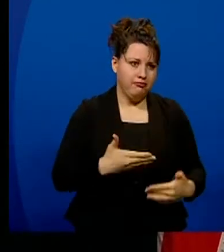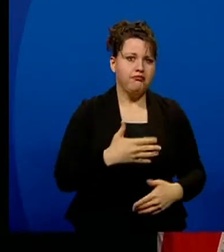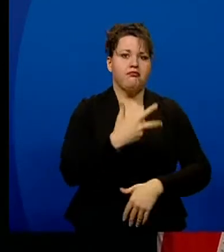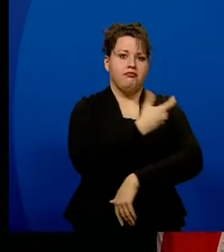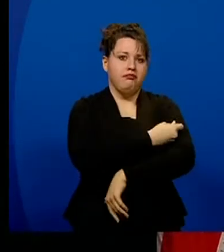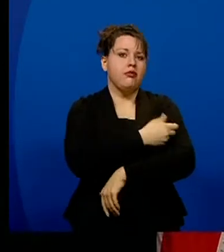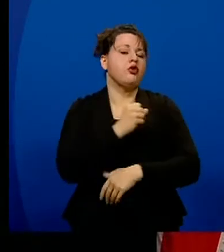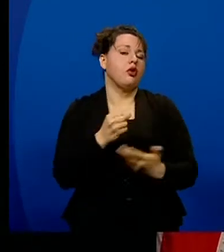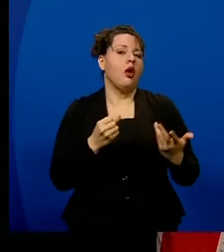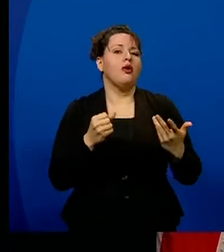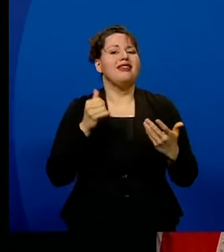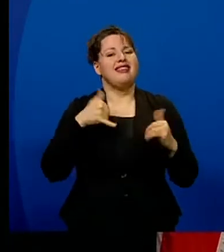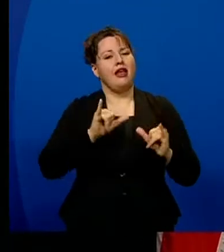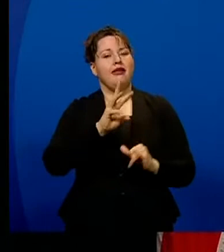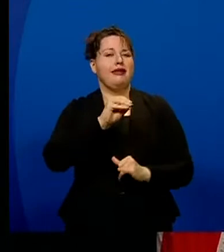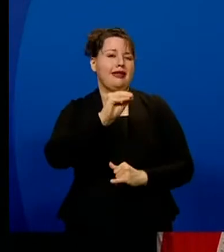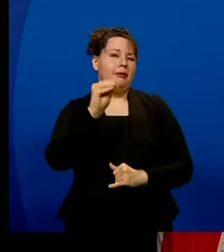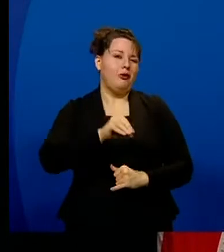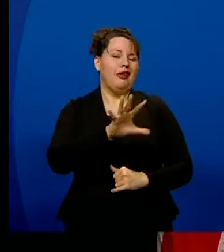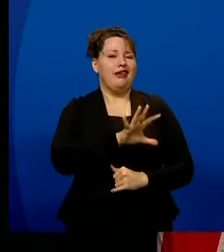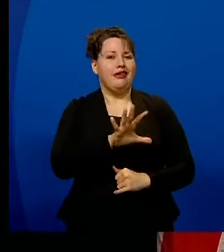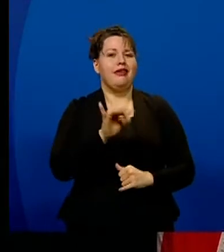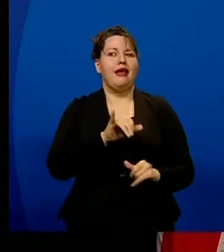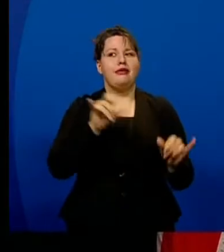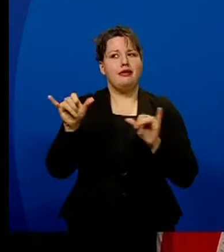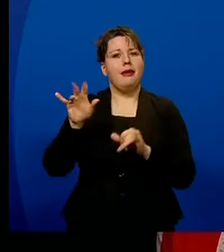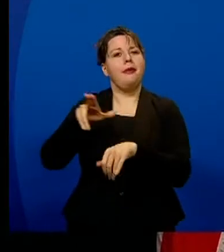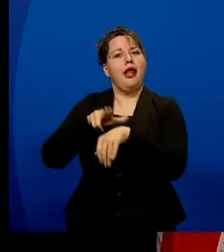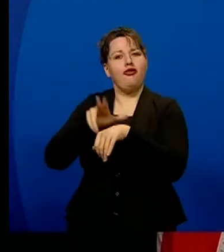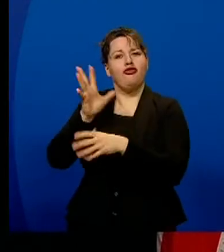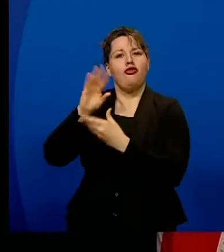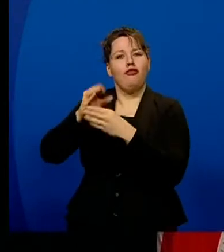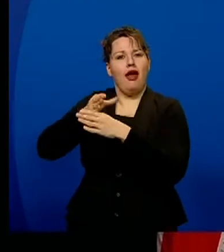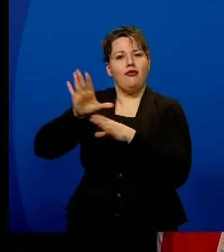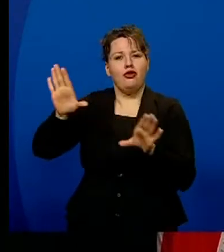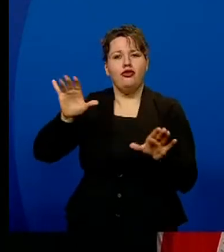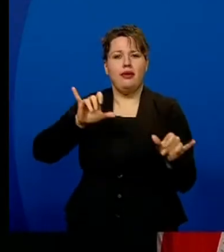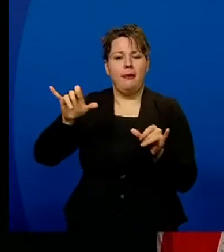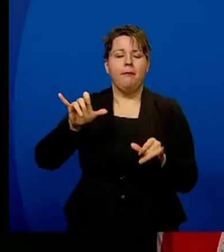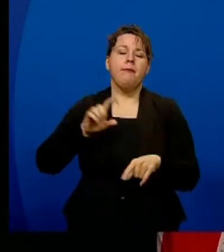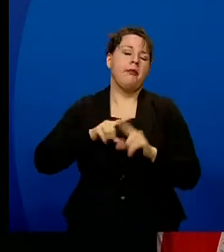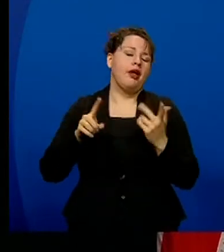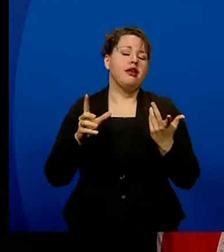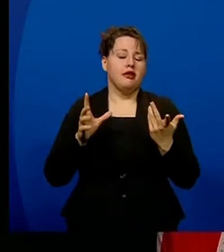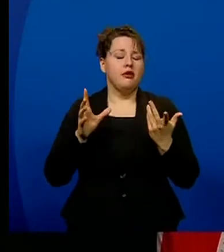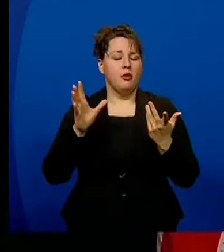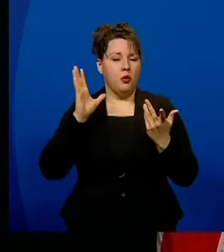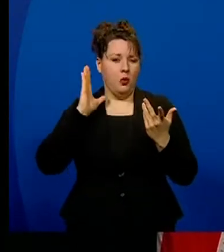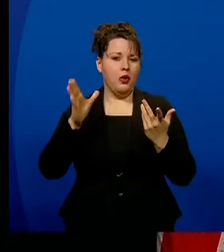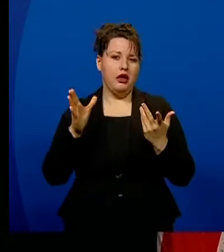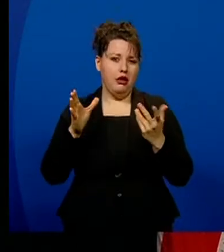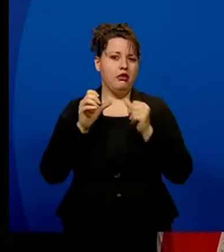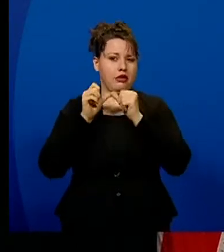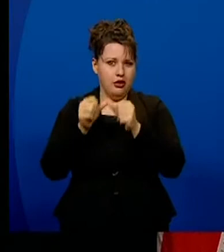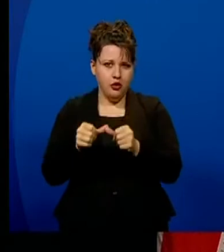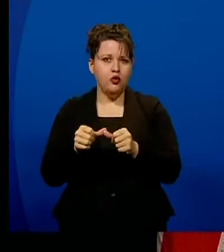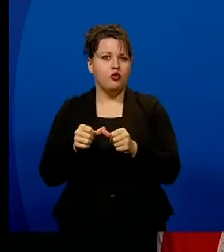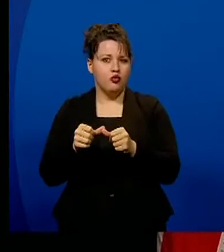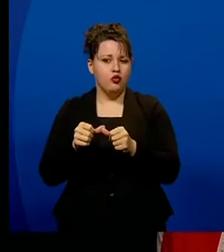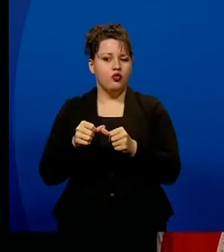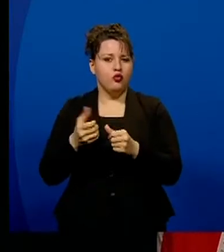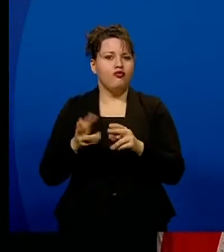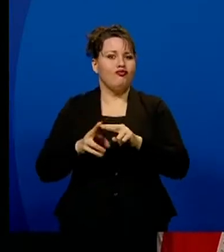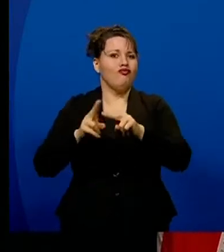So we're still at about 60% there, which mirrors the national average. But I still think we're going to continue to pick those up as we